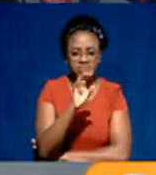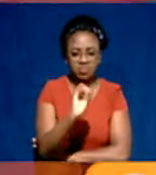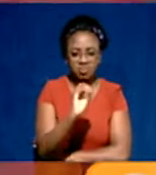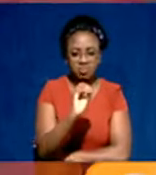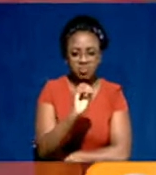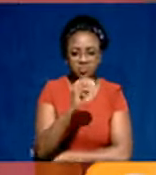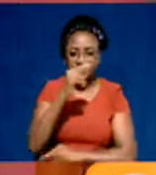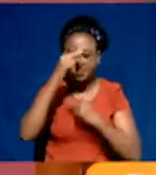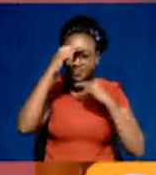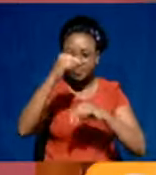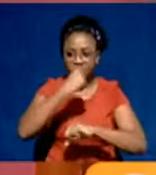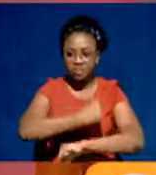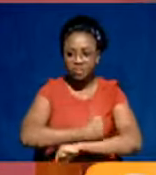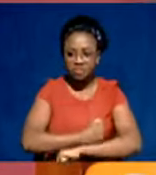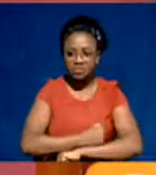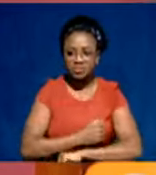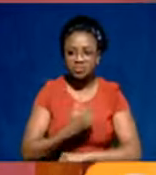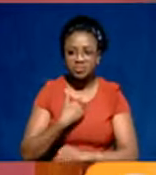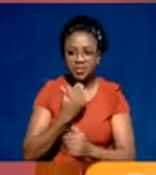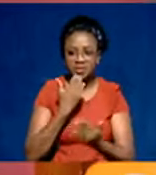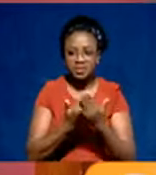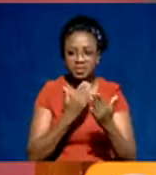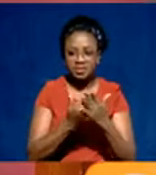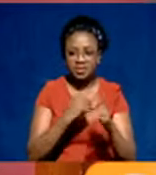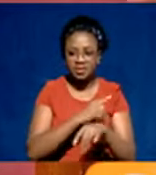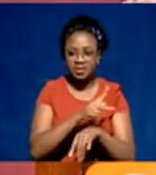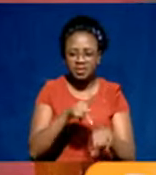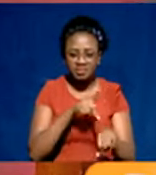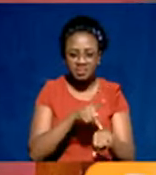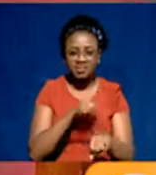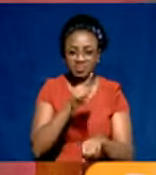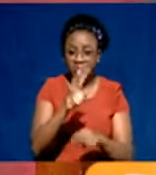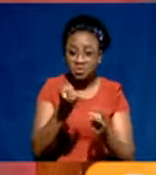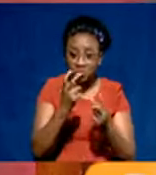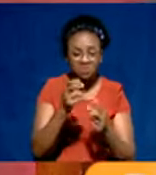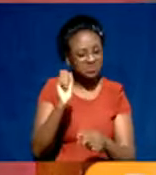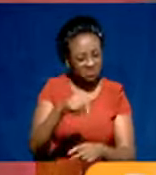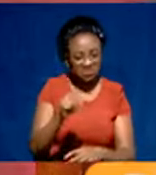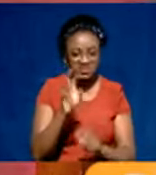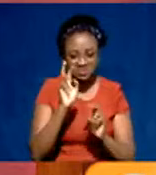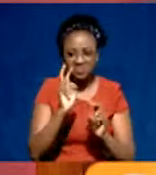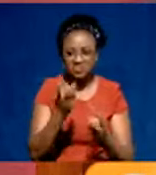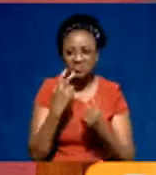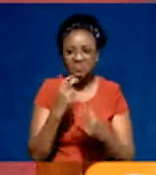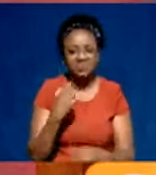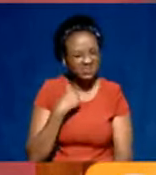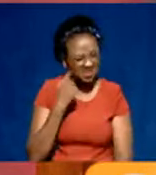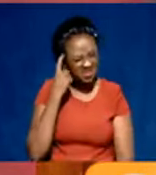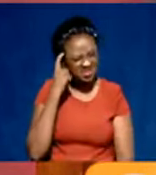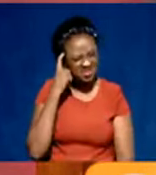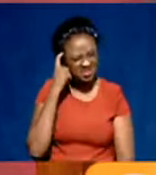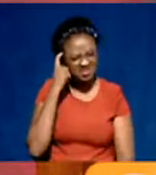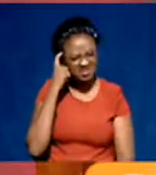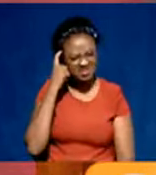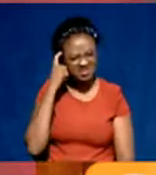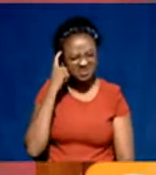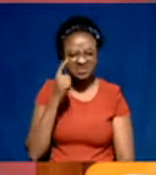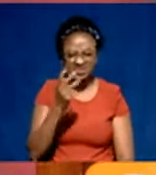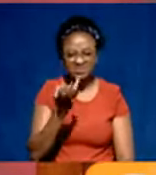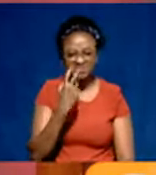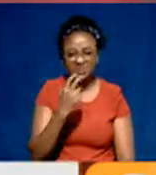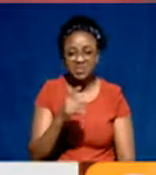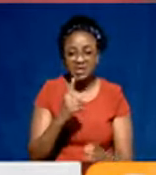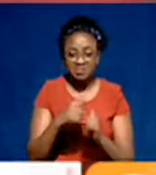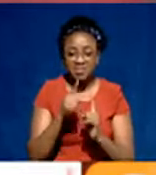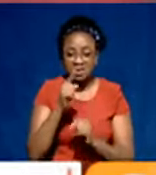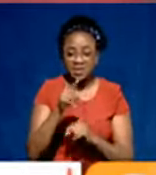to say a lot of thanks to the principal, Dr. Silas Wirigi. Is he watching you? Yeah, I bet he's watching you. Yeah, he did a good job